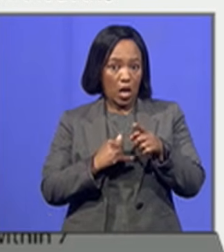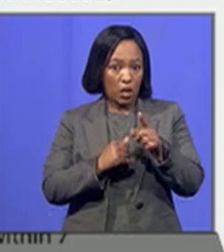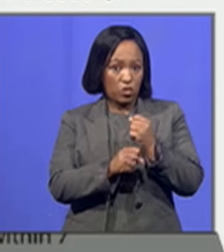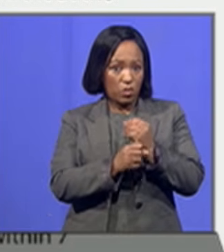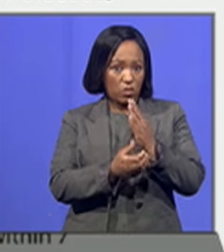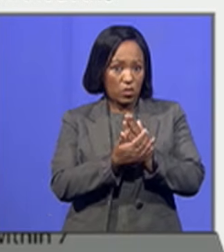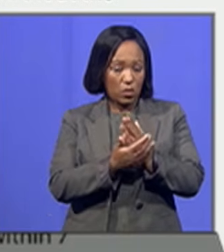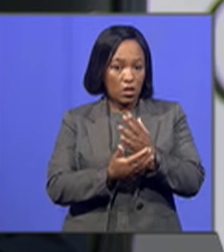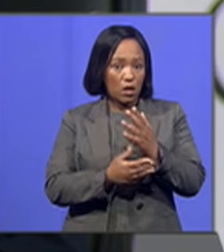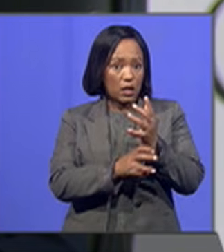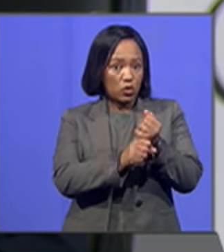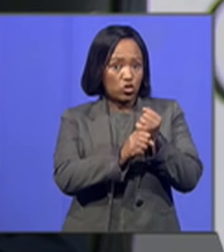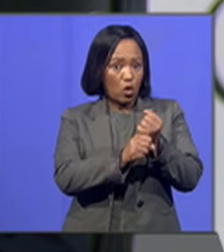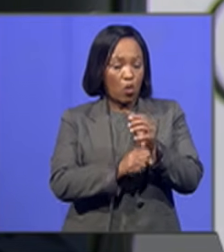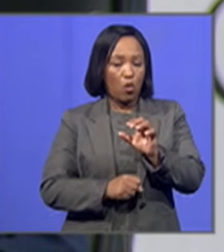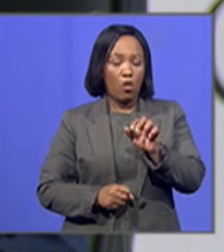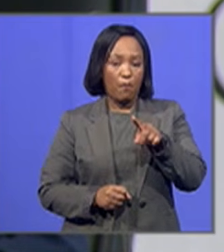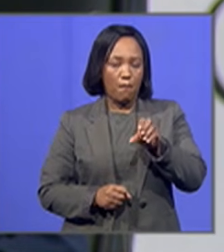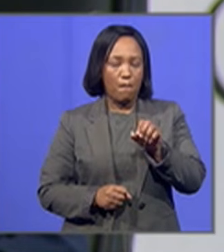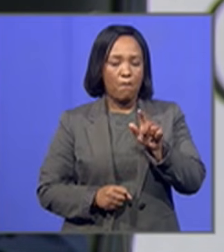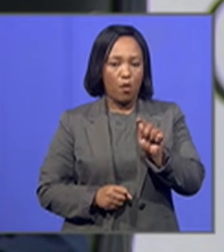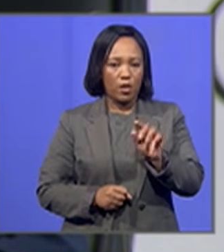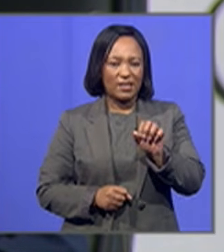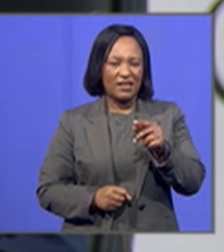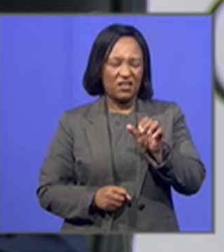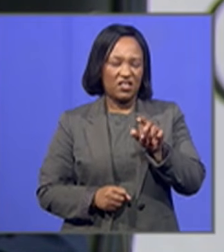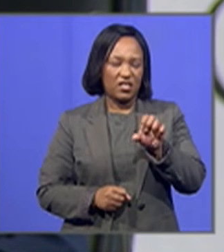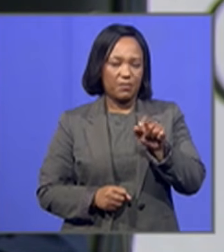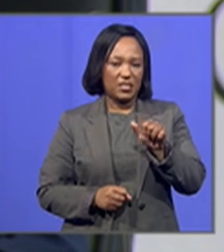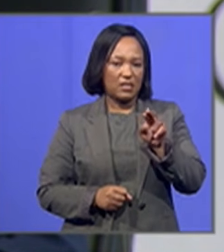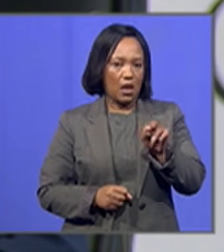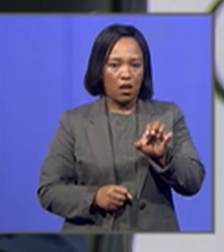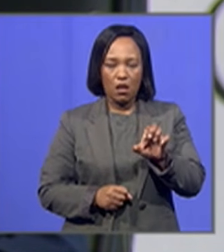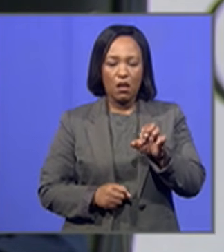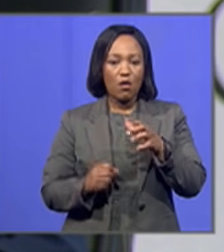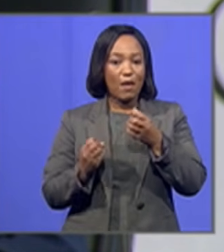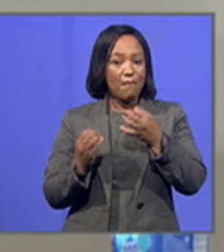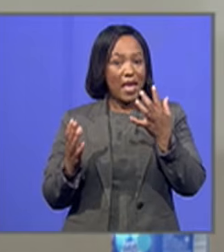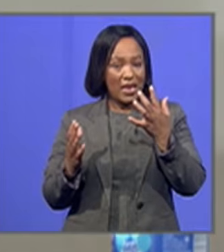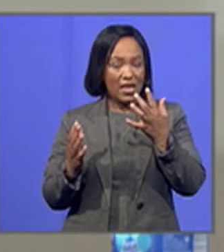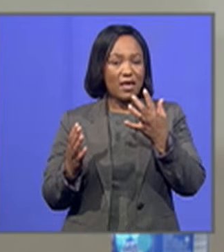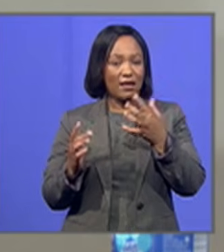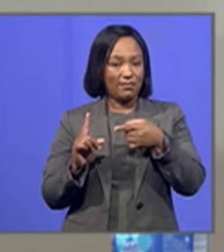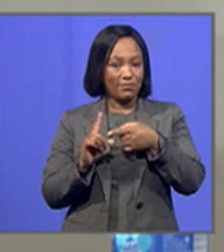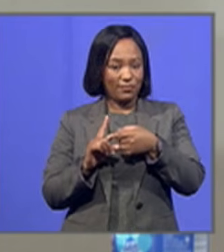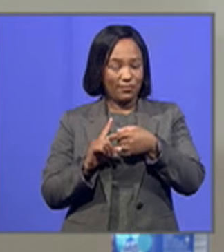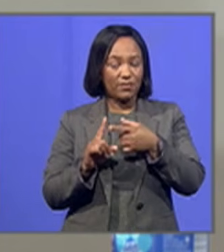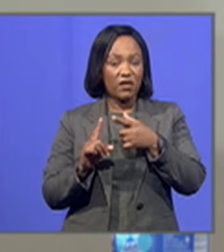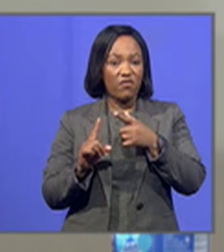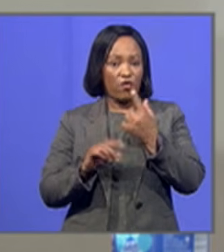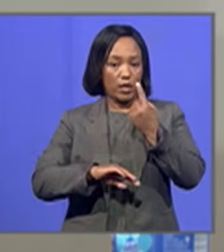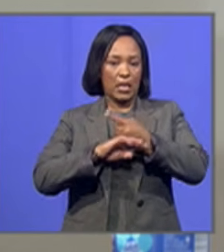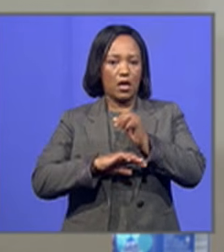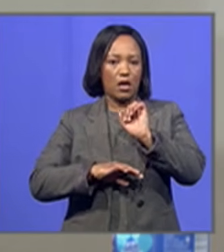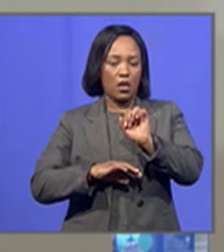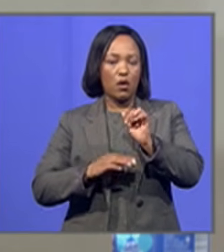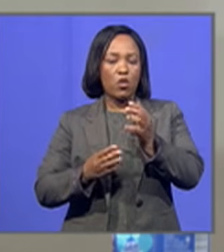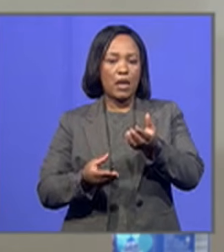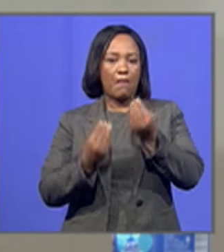the drugs were stored at Port Shepstone. Jacob o tobane diphephetso tse mmalwa bopakeng ba hae. Letsatsing leo ho fumanwang dithethefatsi